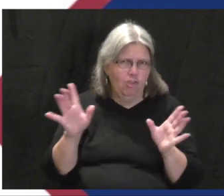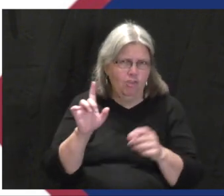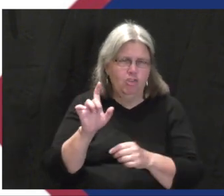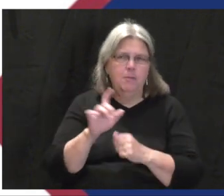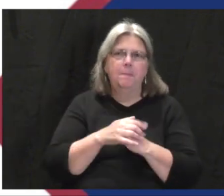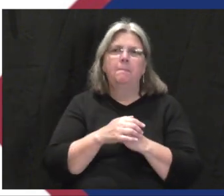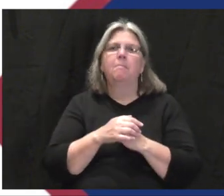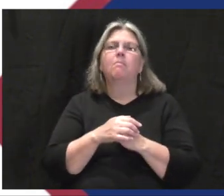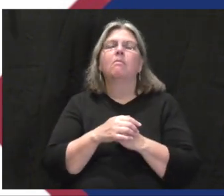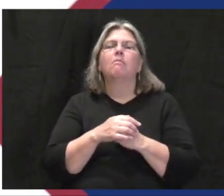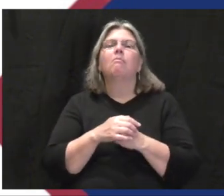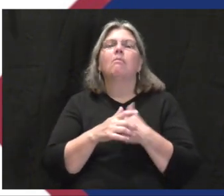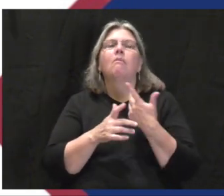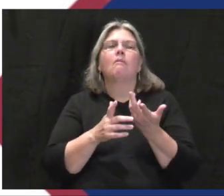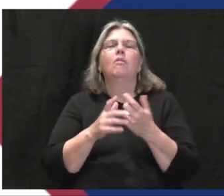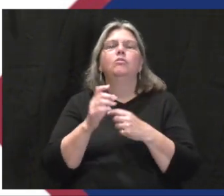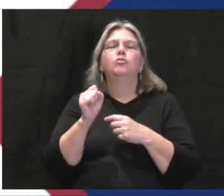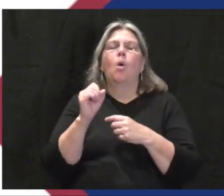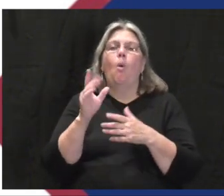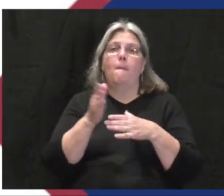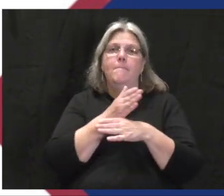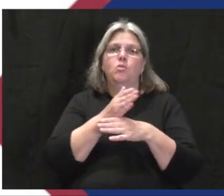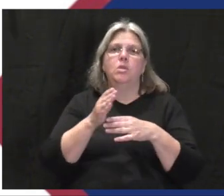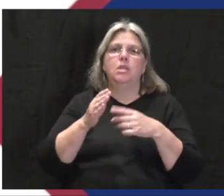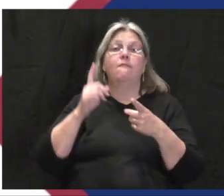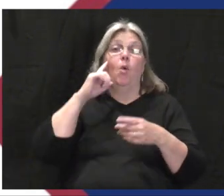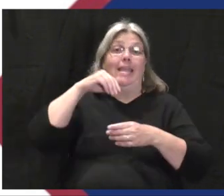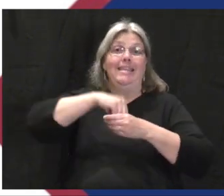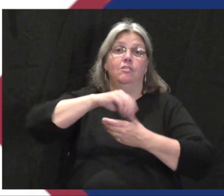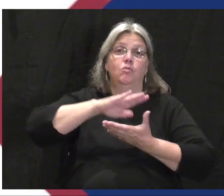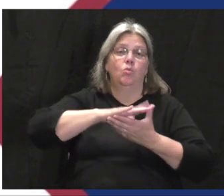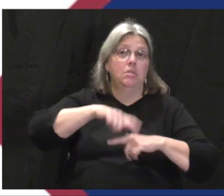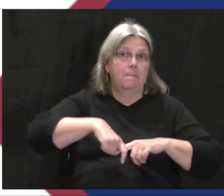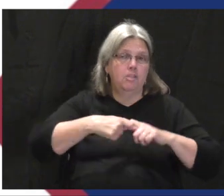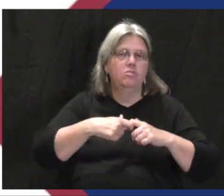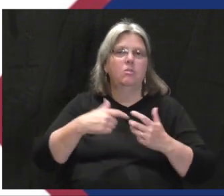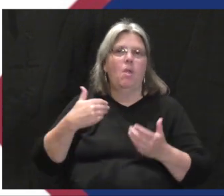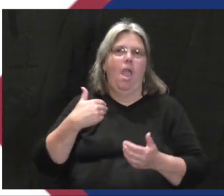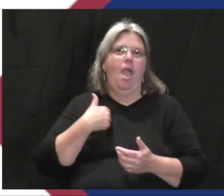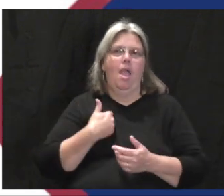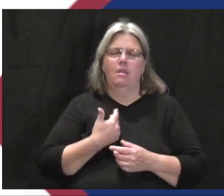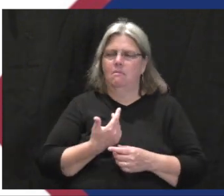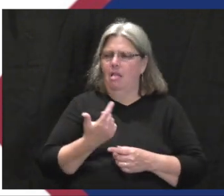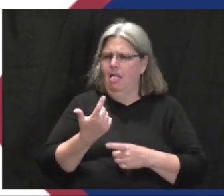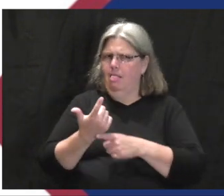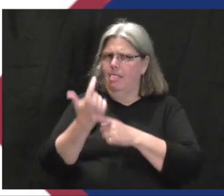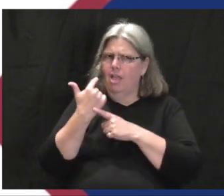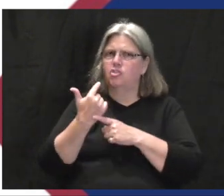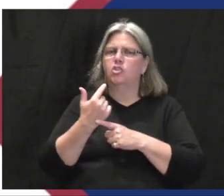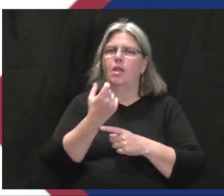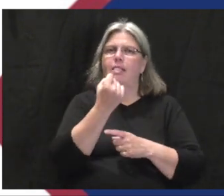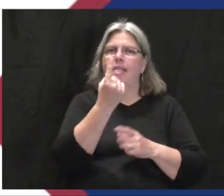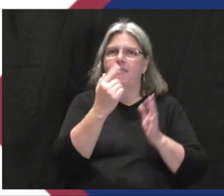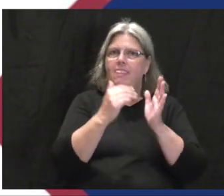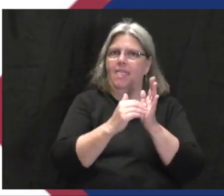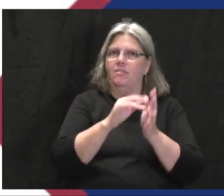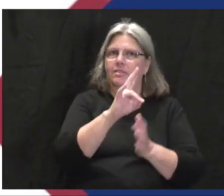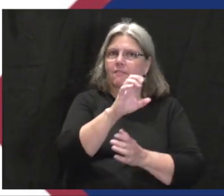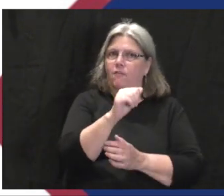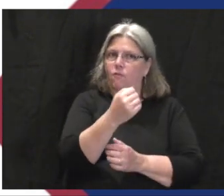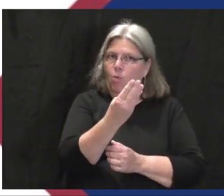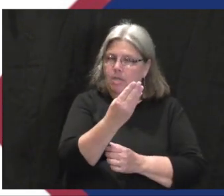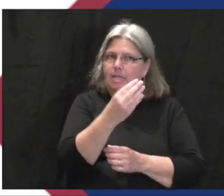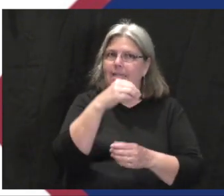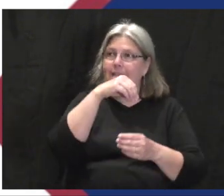Yeah, so for in-school suspension, we had, last school year, we had 11,714 in-school